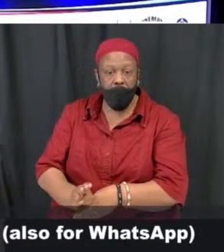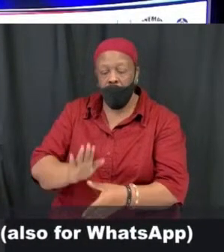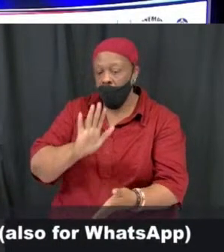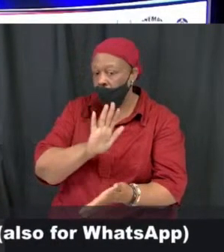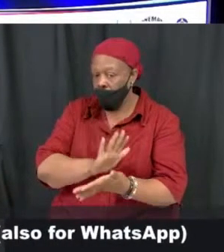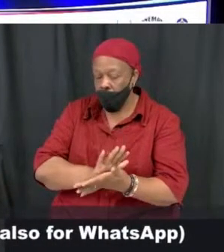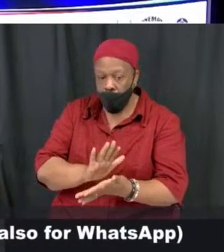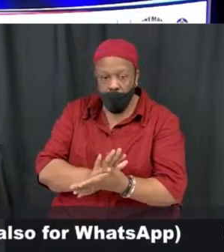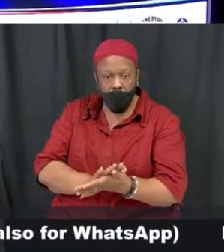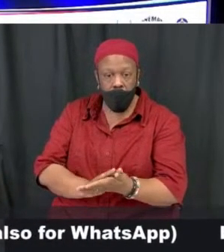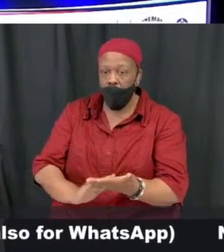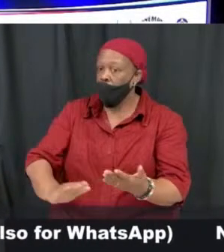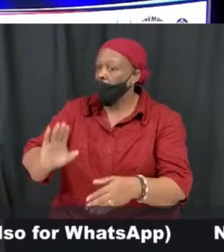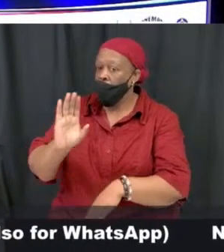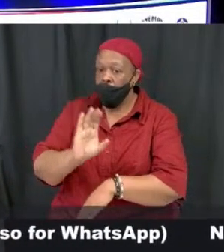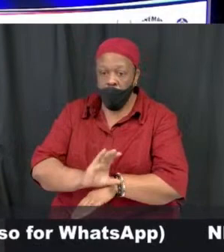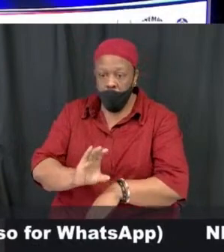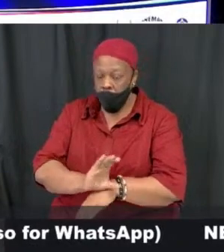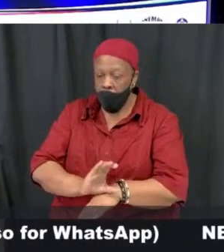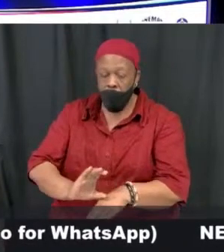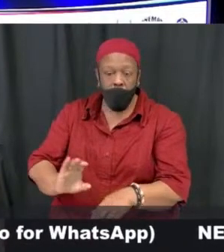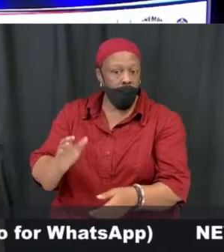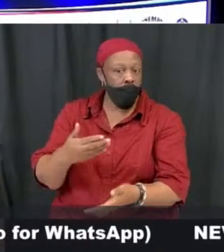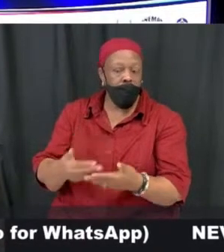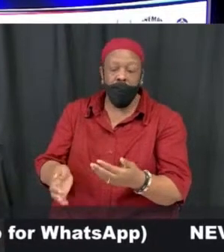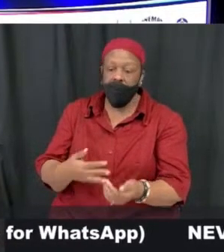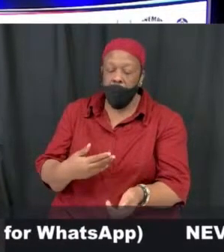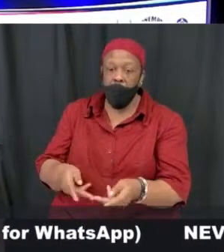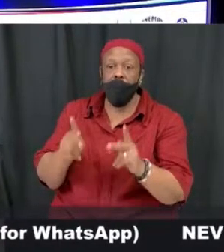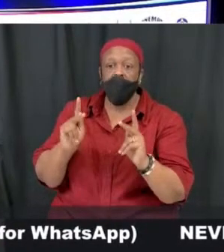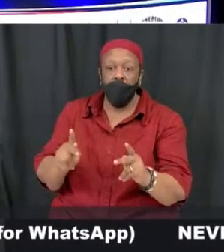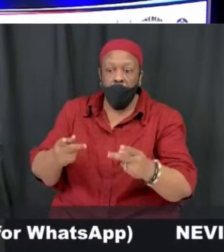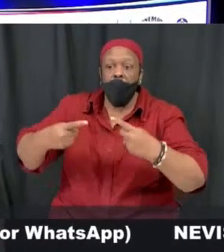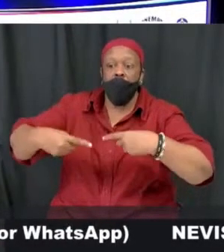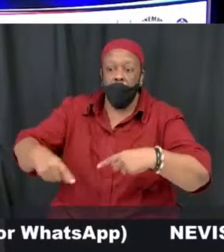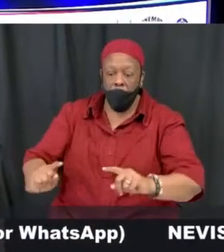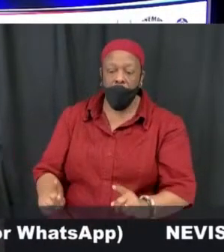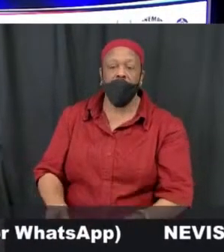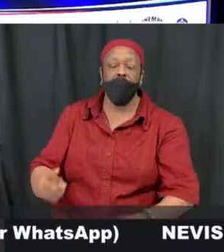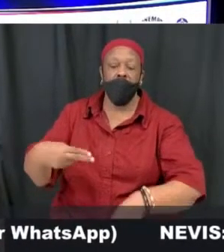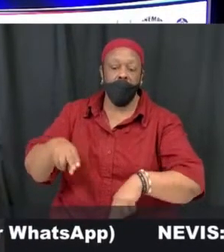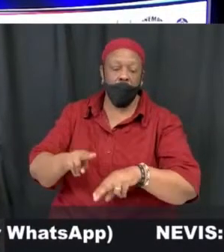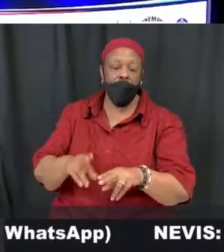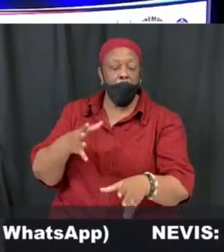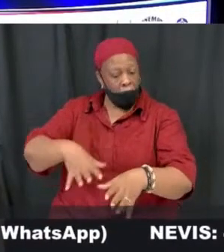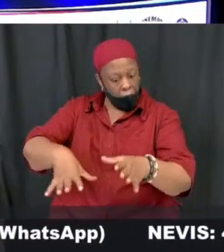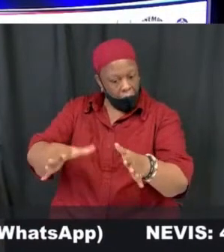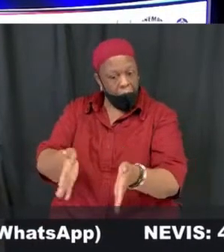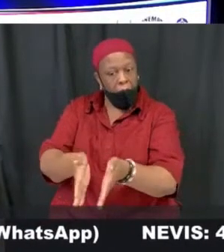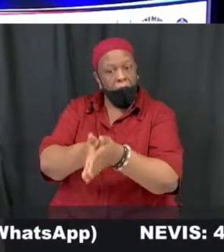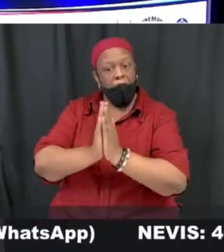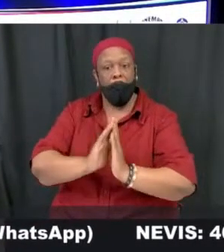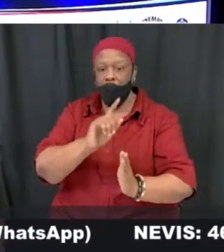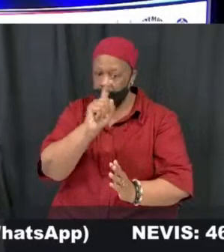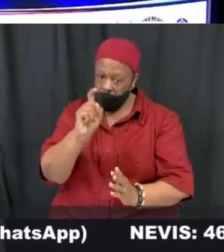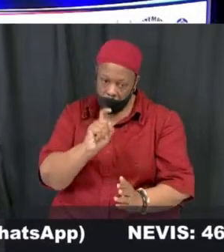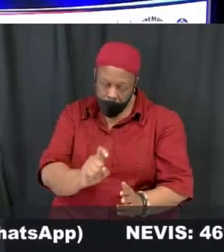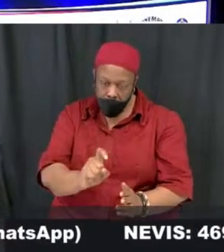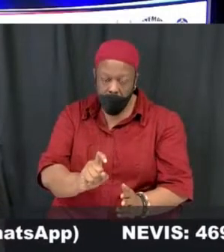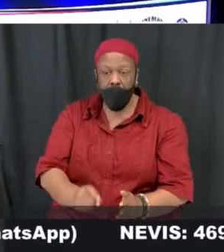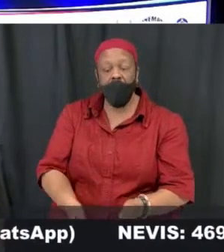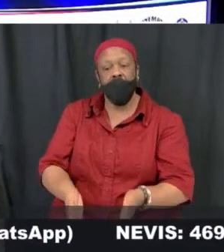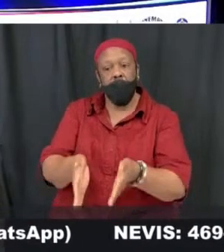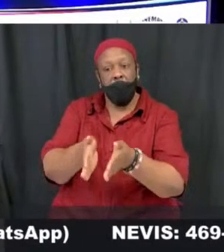requested these education sessions. At these education sessions, persons were able to ask questions and